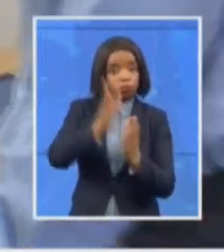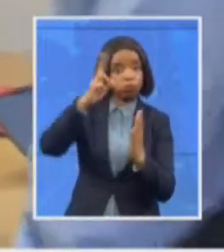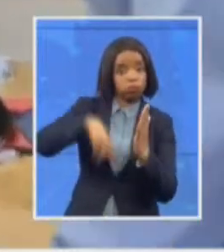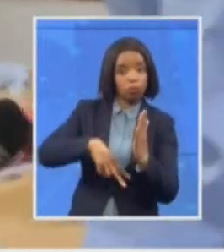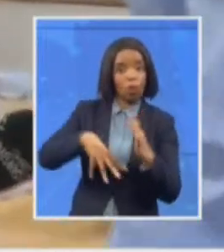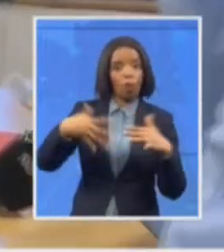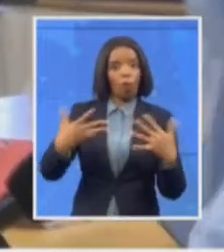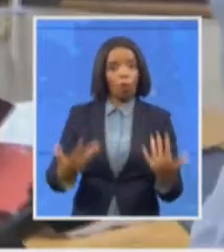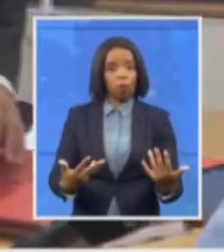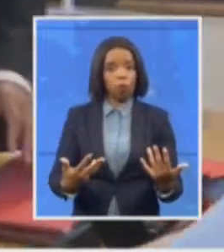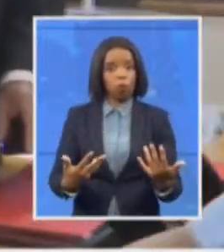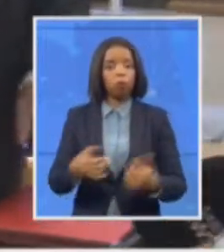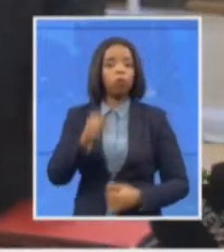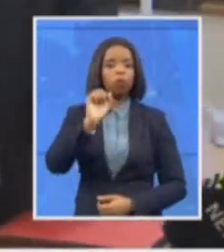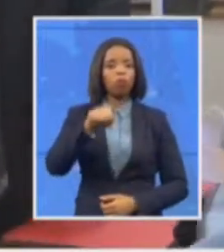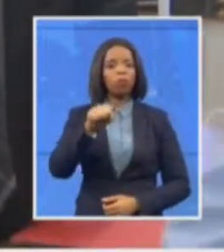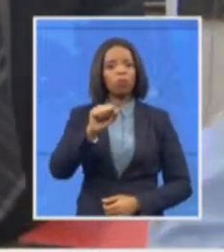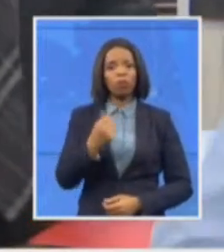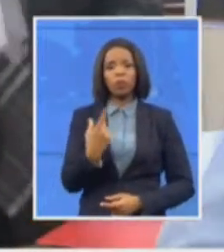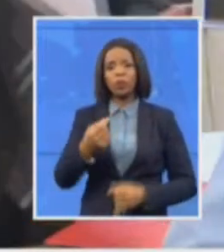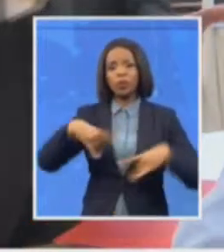interim.